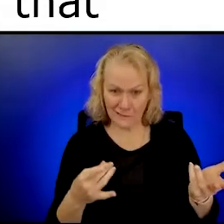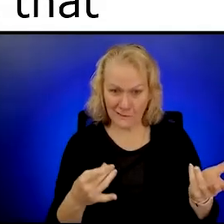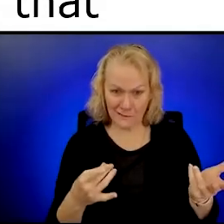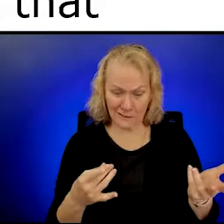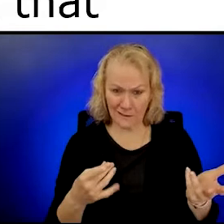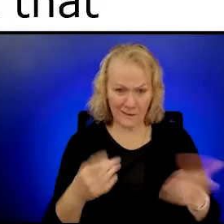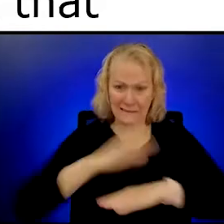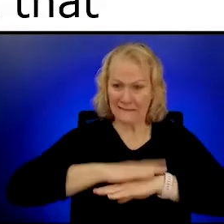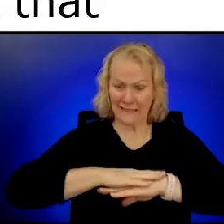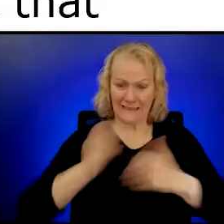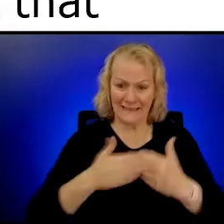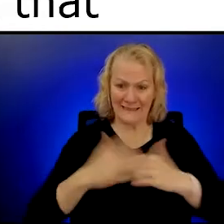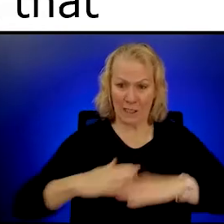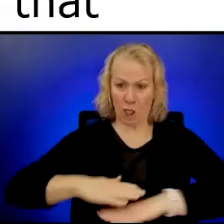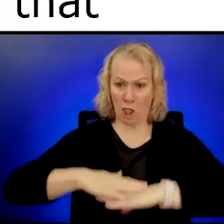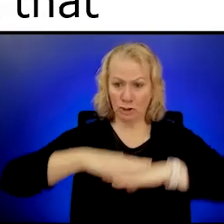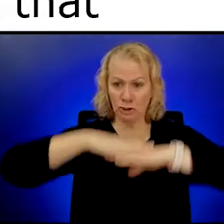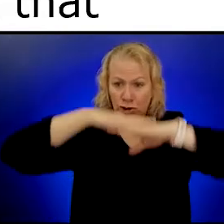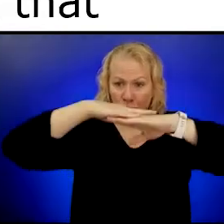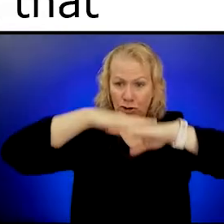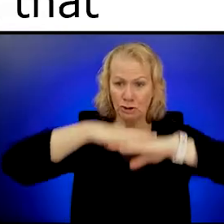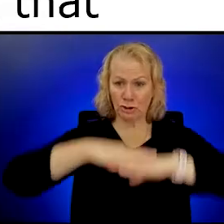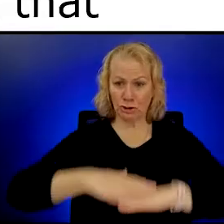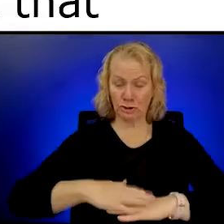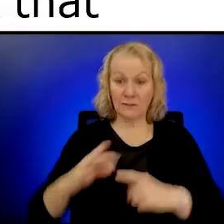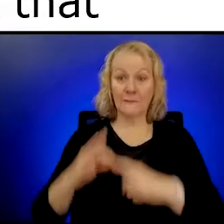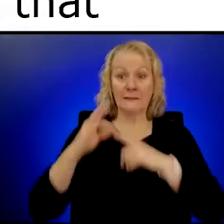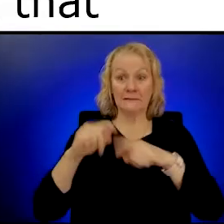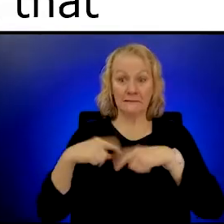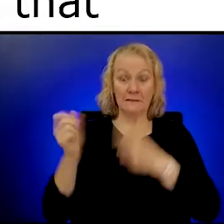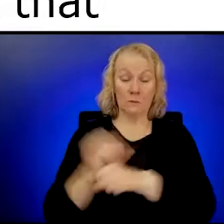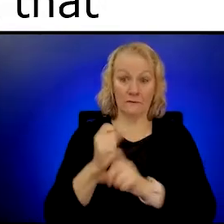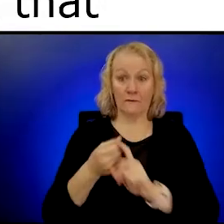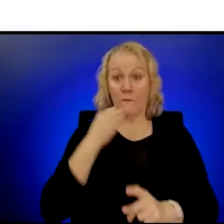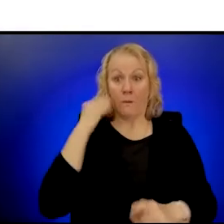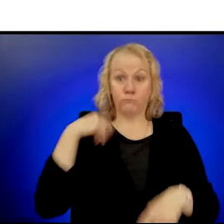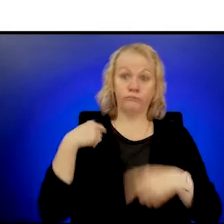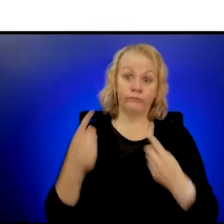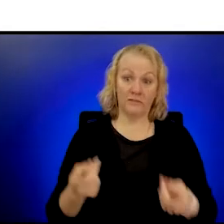can, raise and lift, especially since we've been working from home.